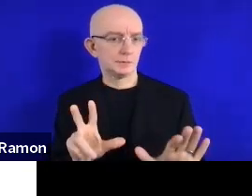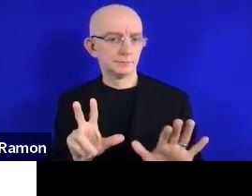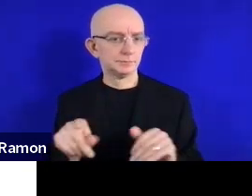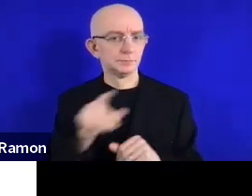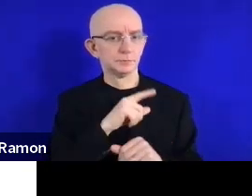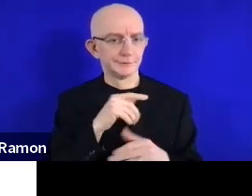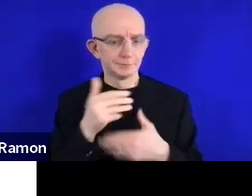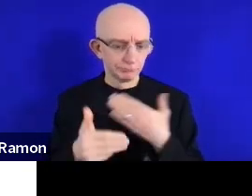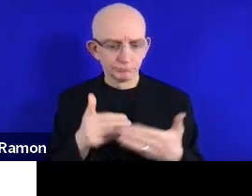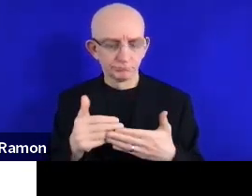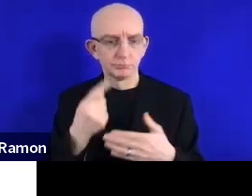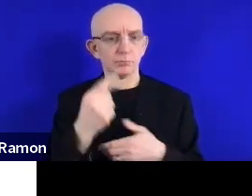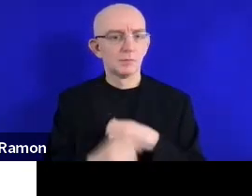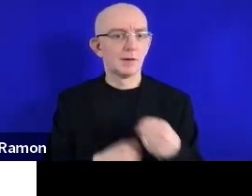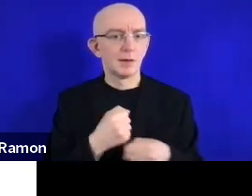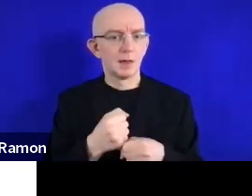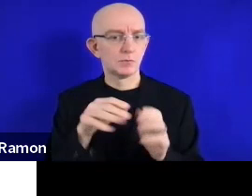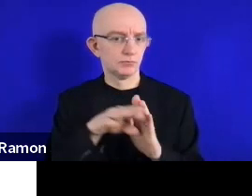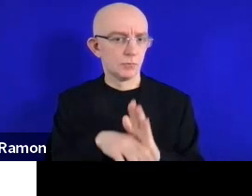of disability.